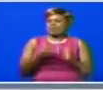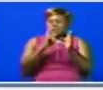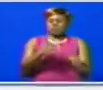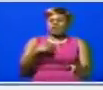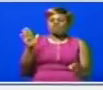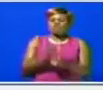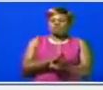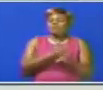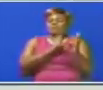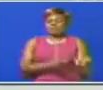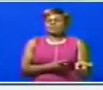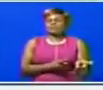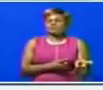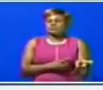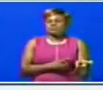that story.